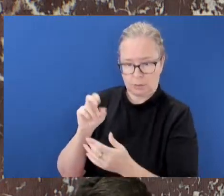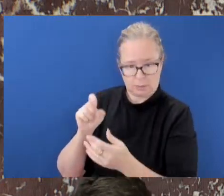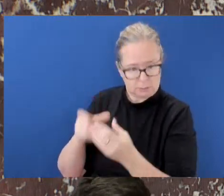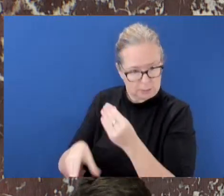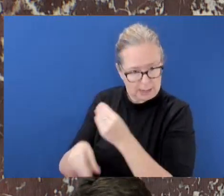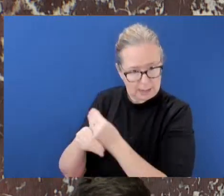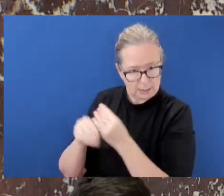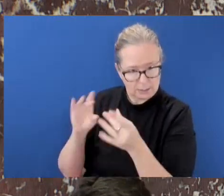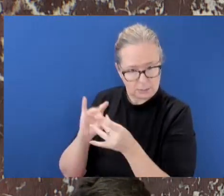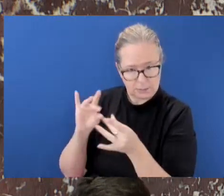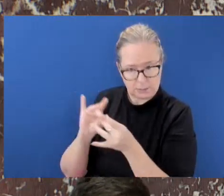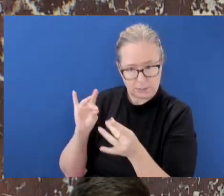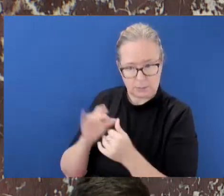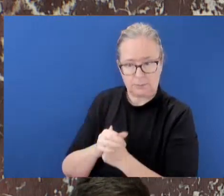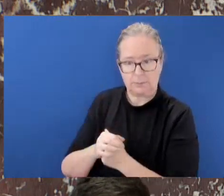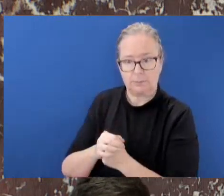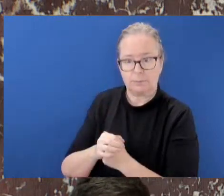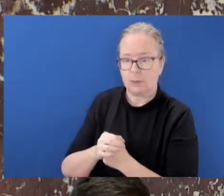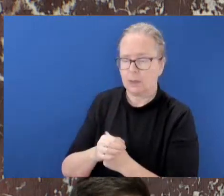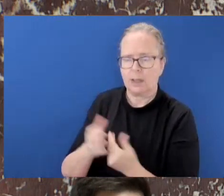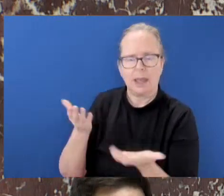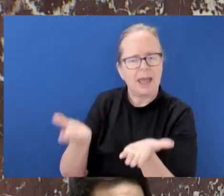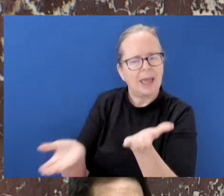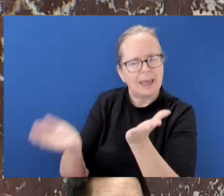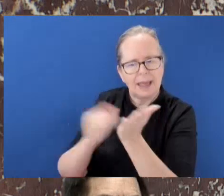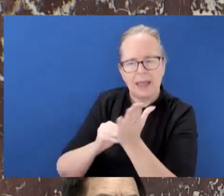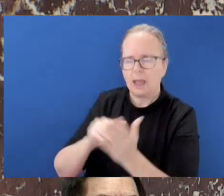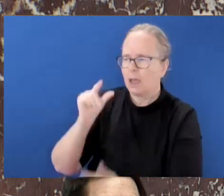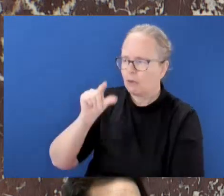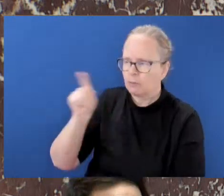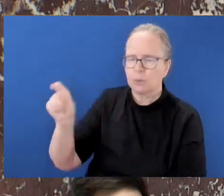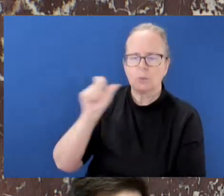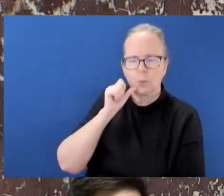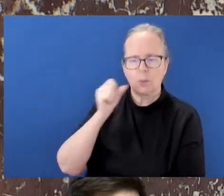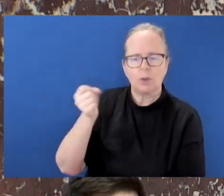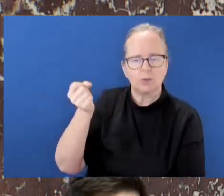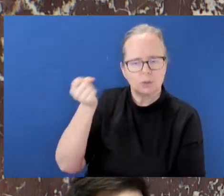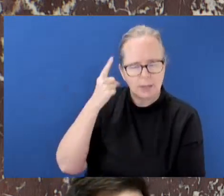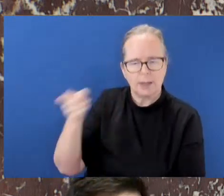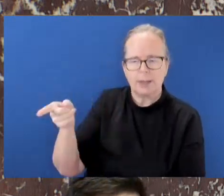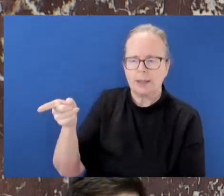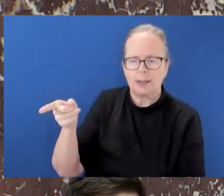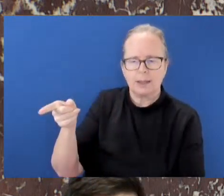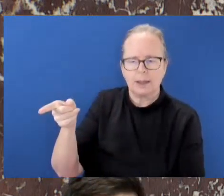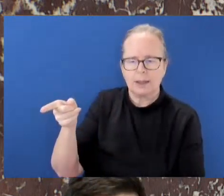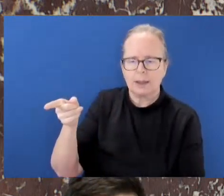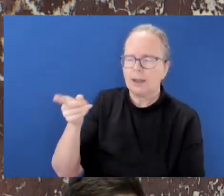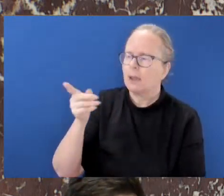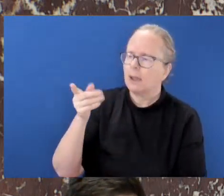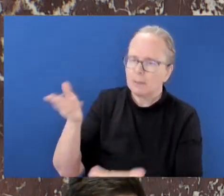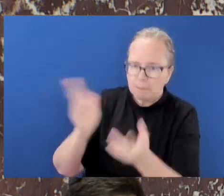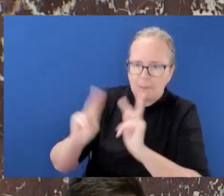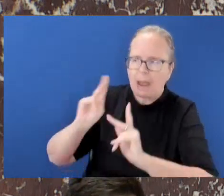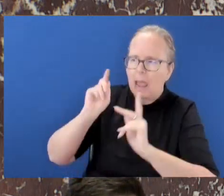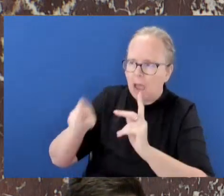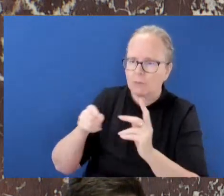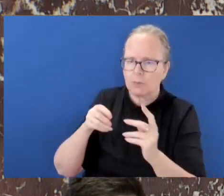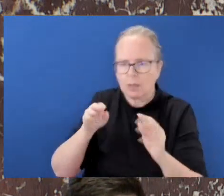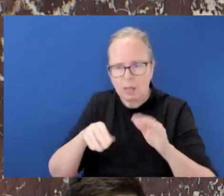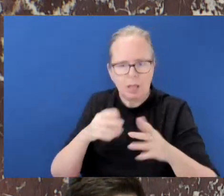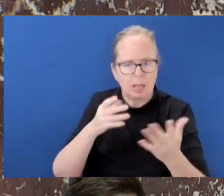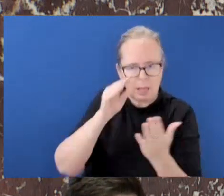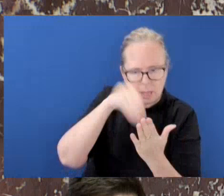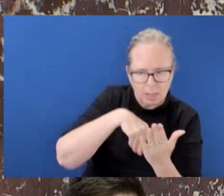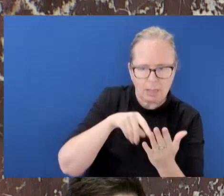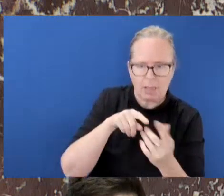need to have to go through all these hoops between the provincial government and the federal government just to try to get a few dollars back for them. And in fact, the Climate Action Tax Credit